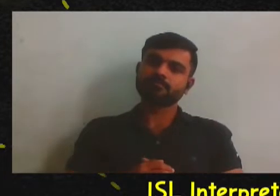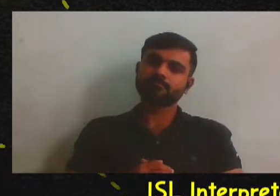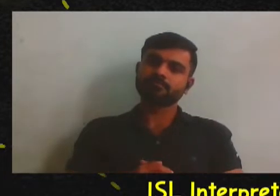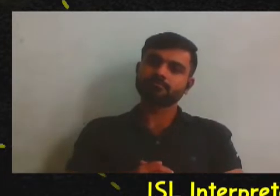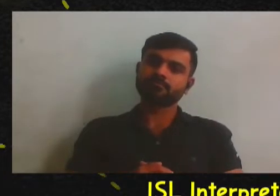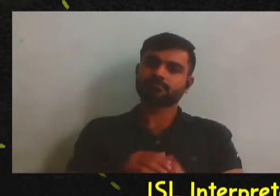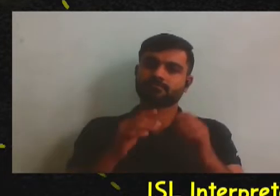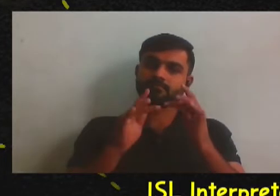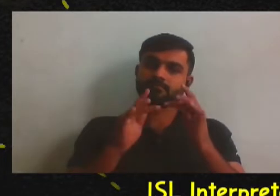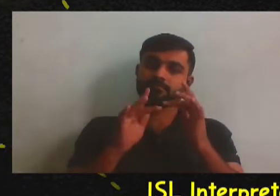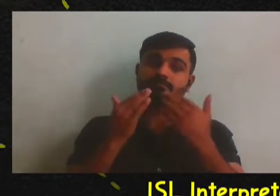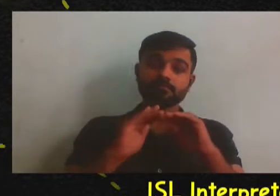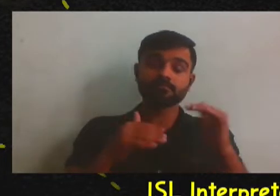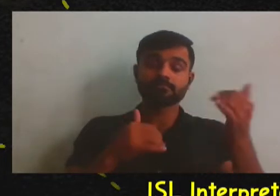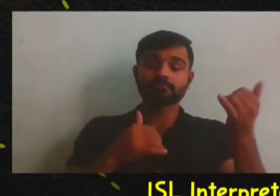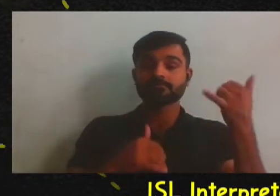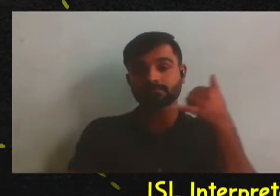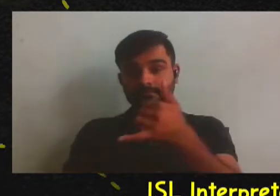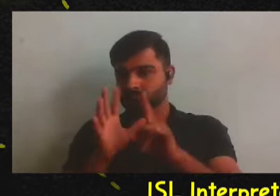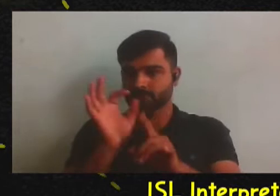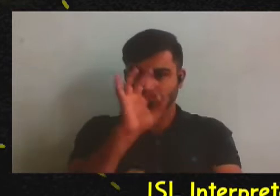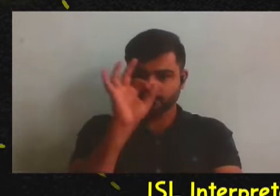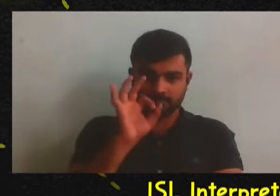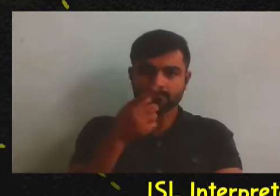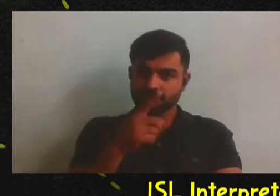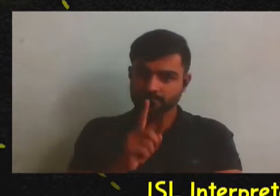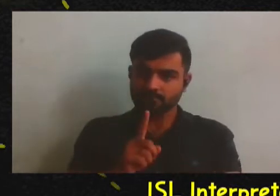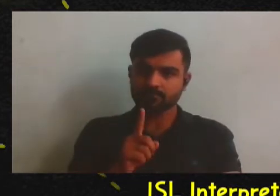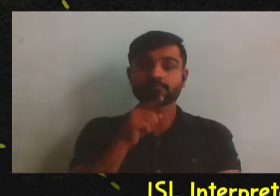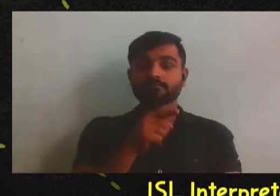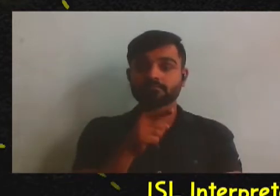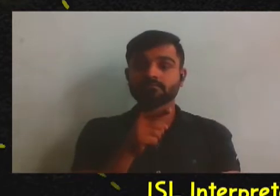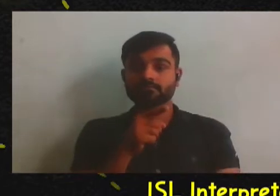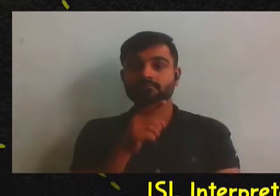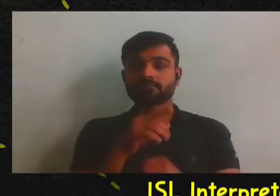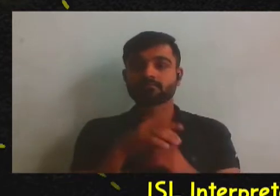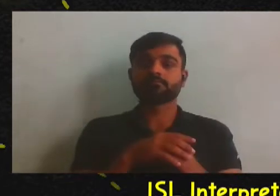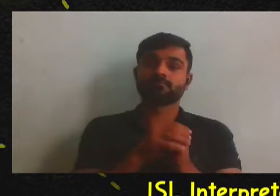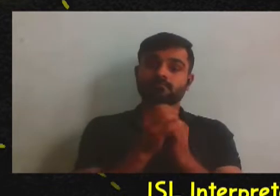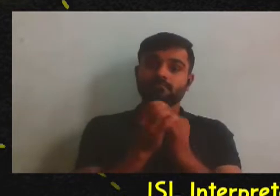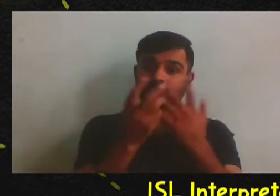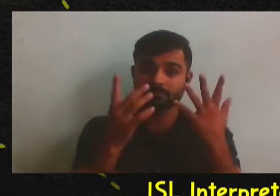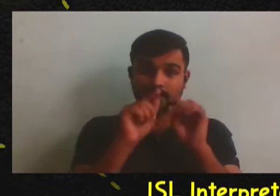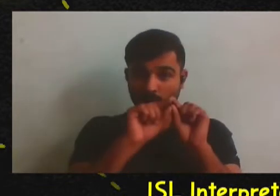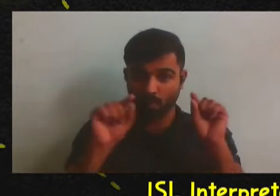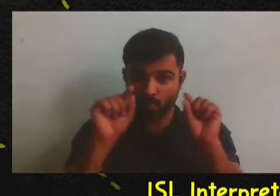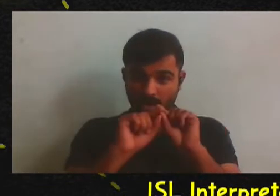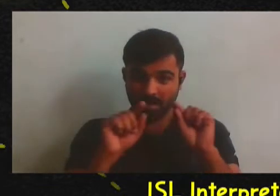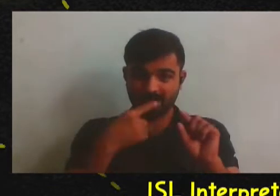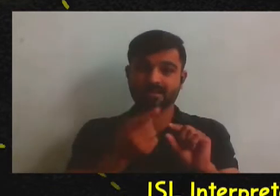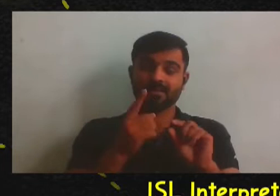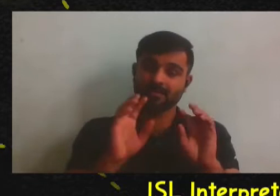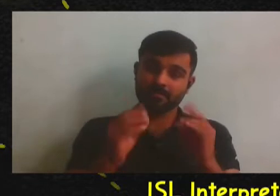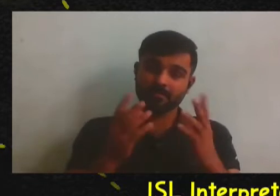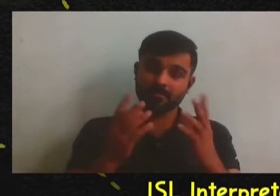getting the child to call you. You didn't do anything. Right. So there are these lines that that become